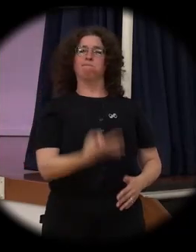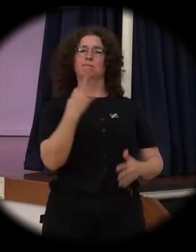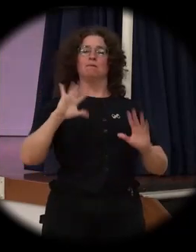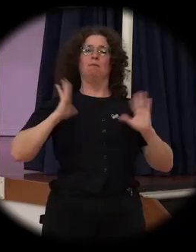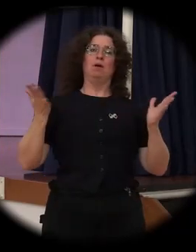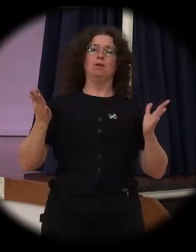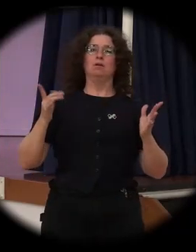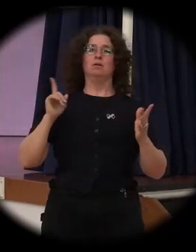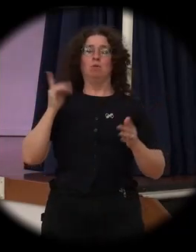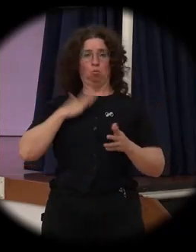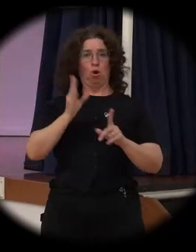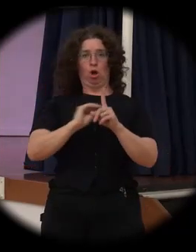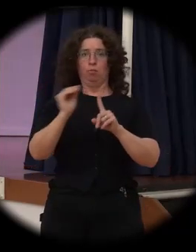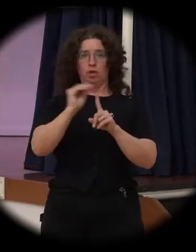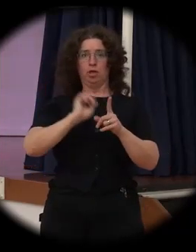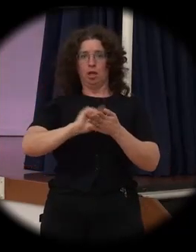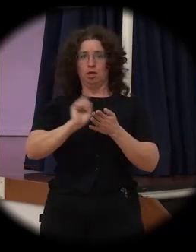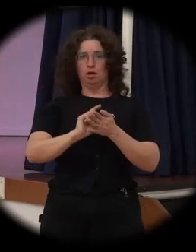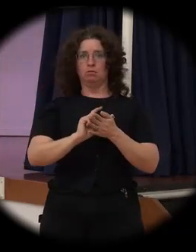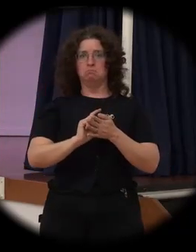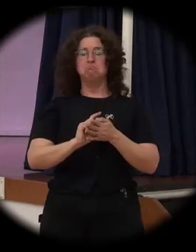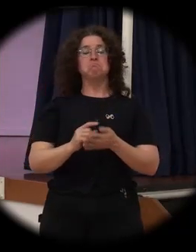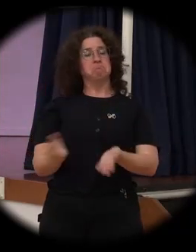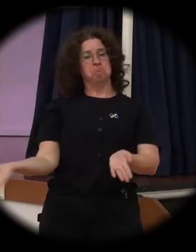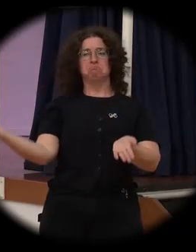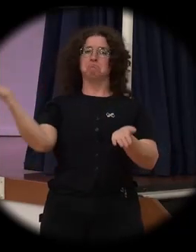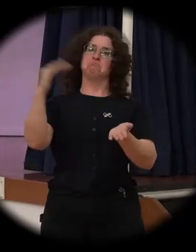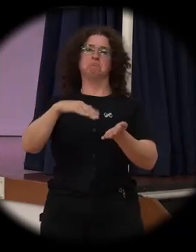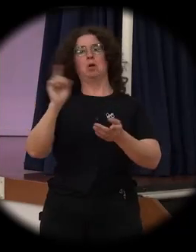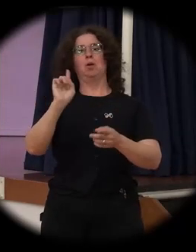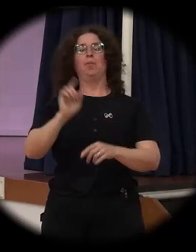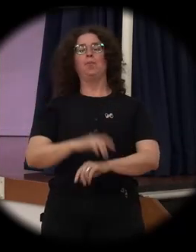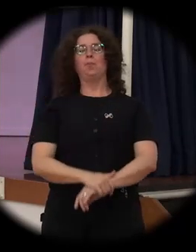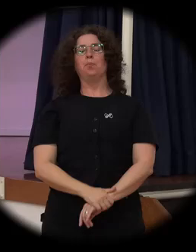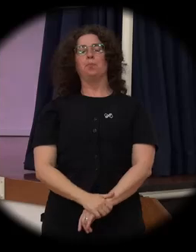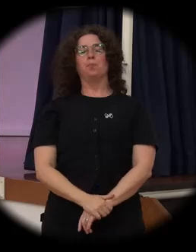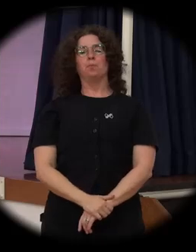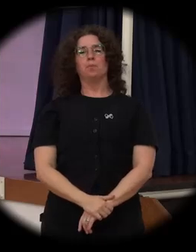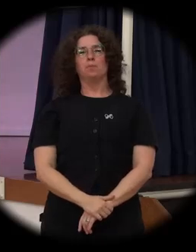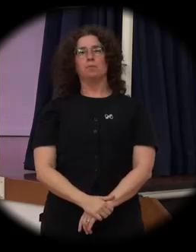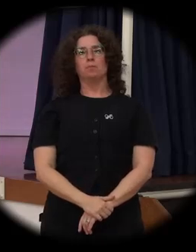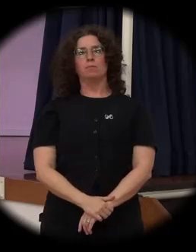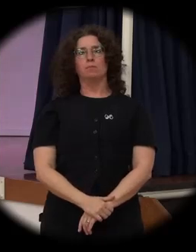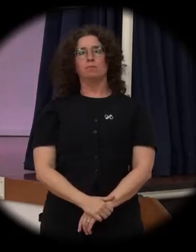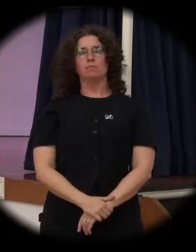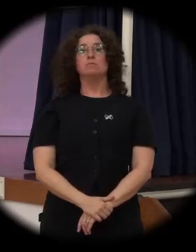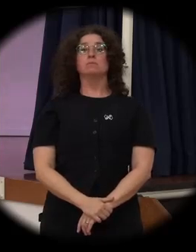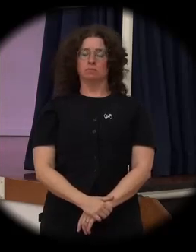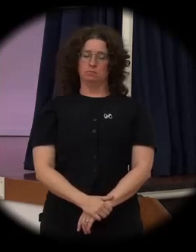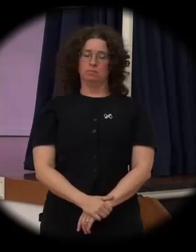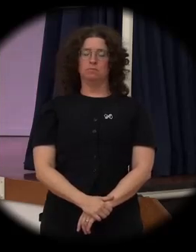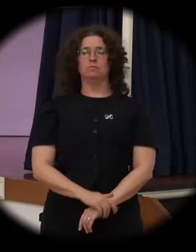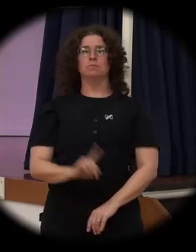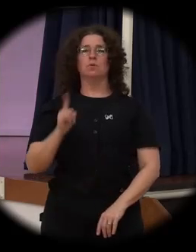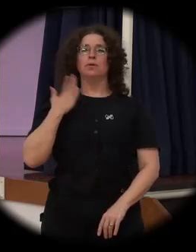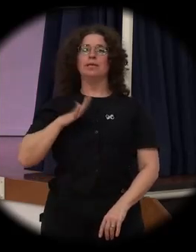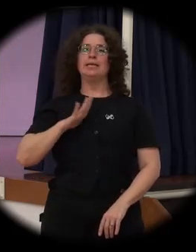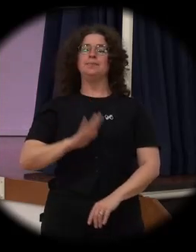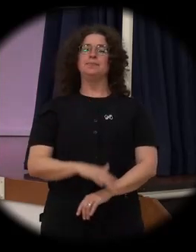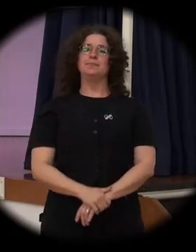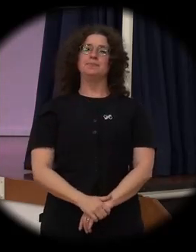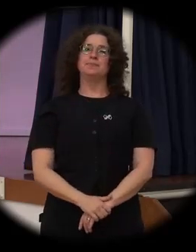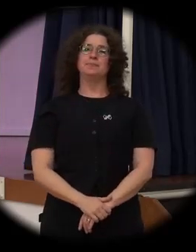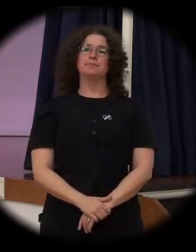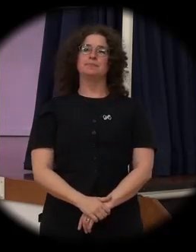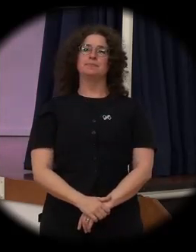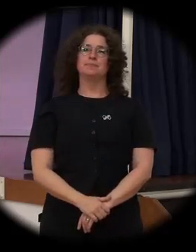but you still want to make updates, you can still add build automation after that. So, what do you need to get started?